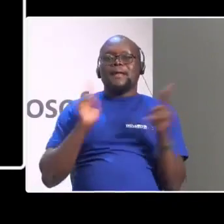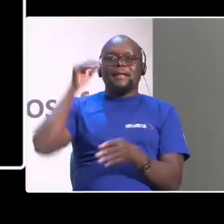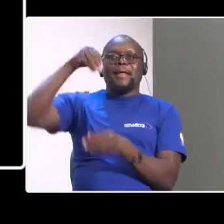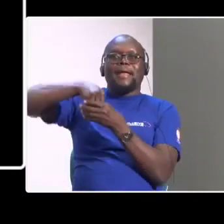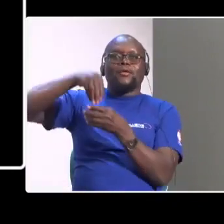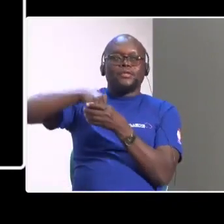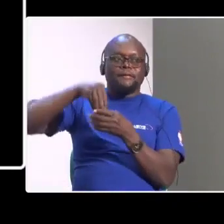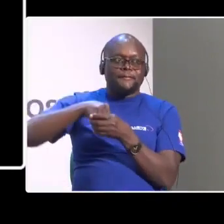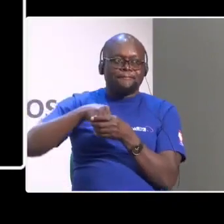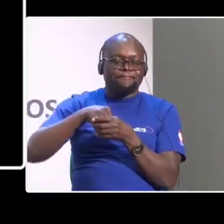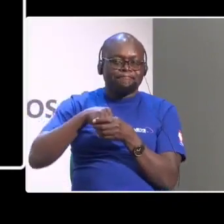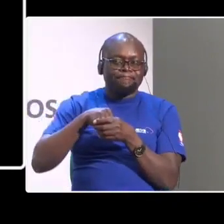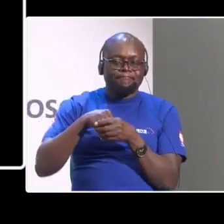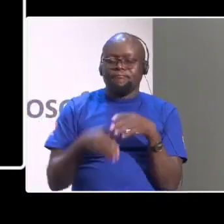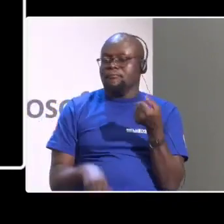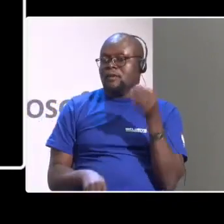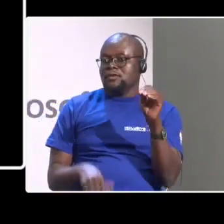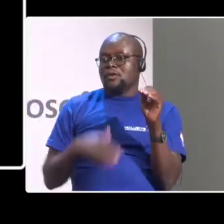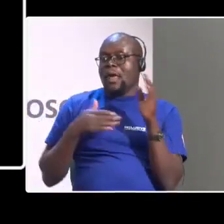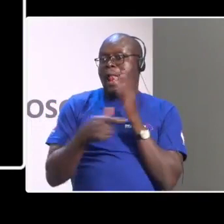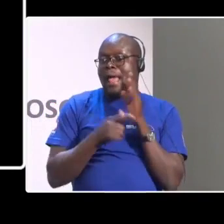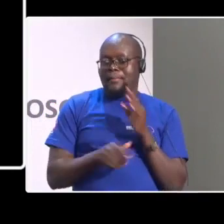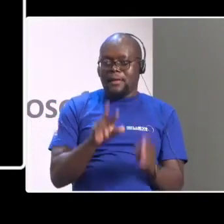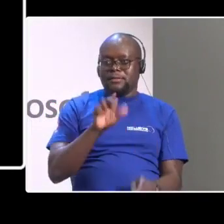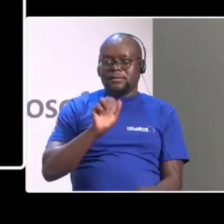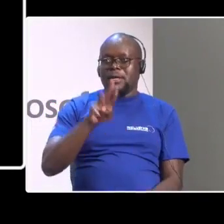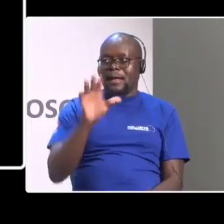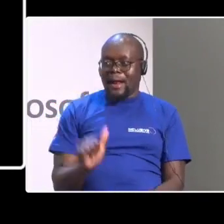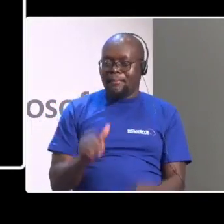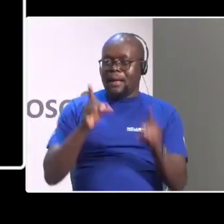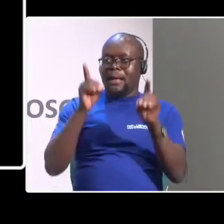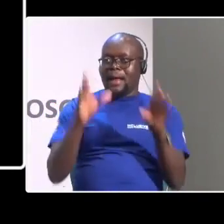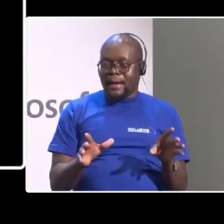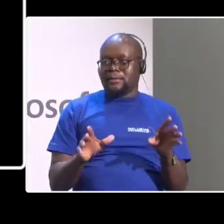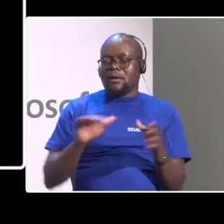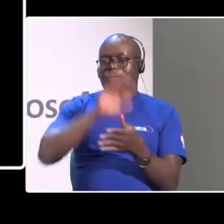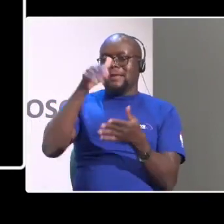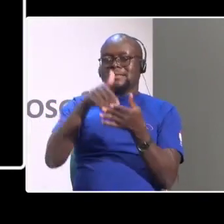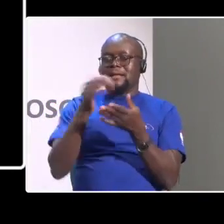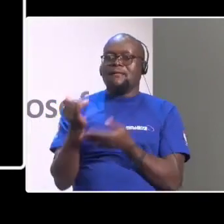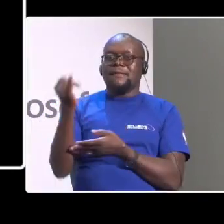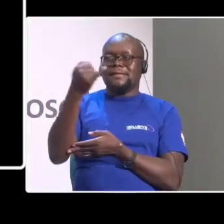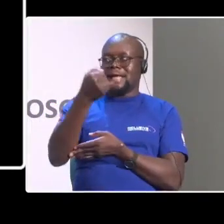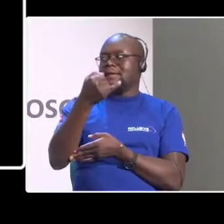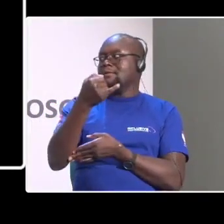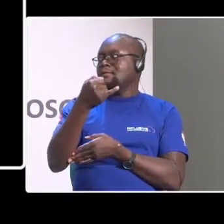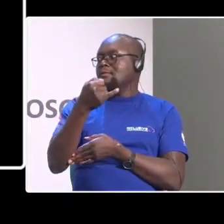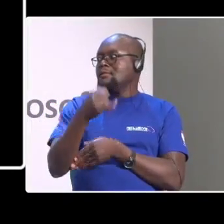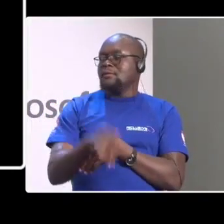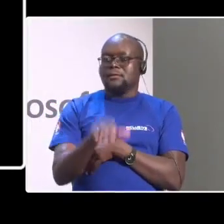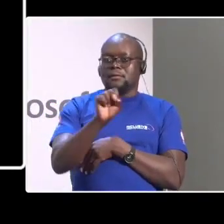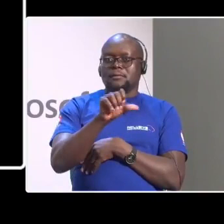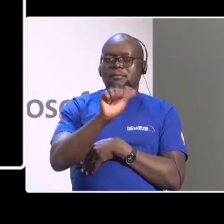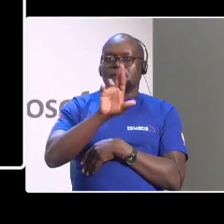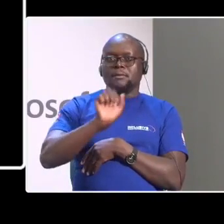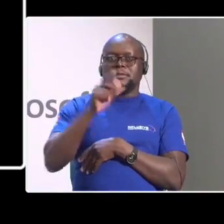inclusive. So my name's Rama I'm the director of the Helen Hamlyn Centre for Design. And I'm Sarah